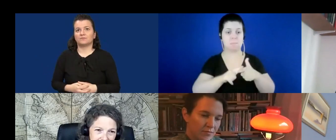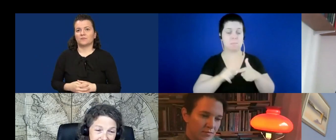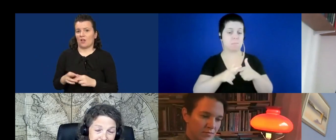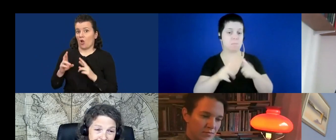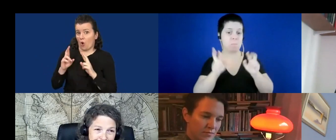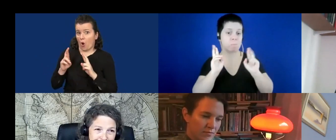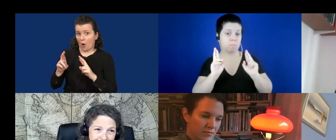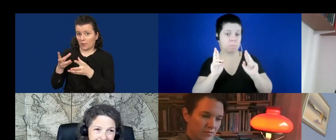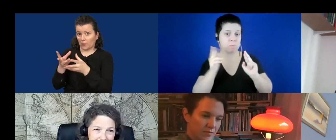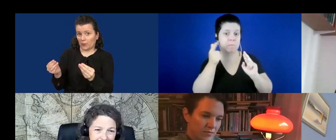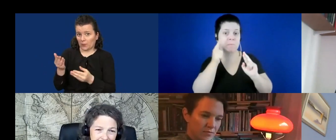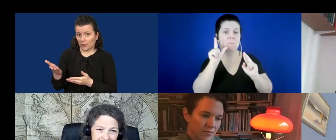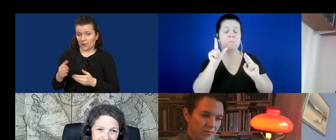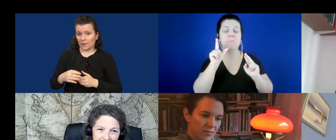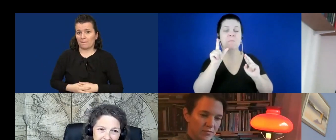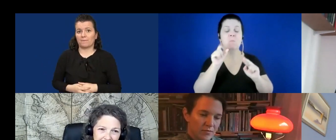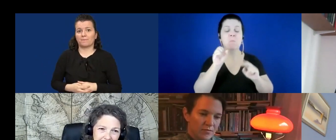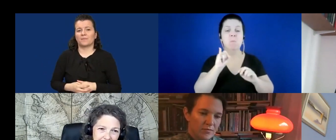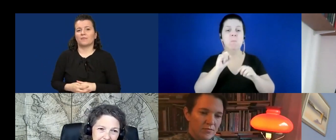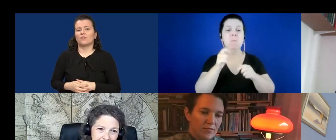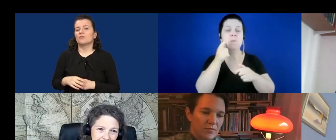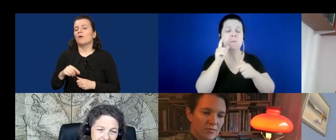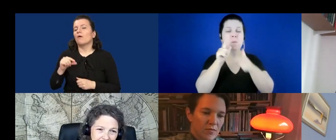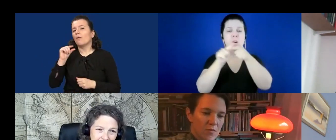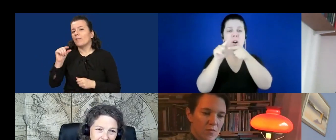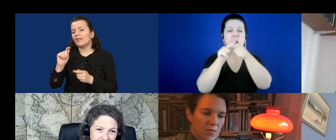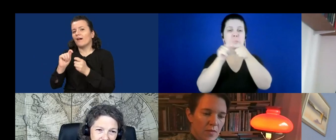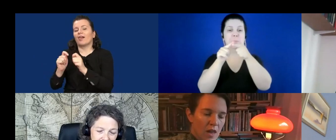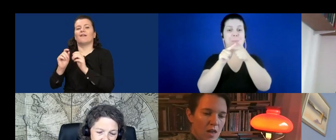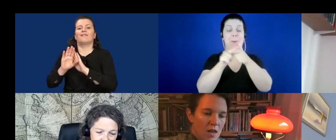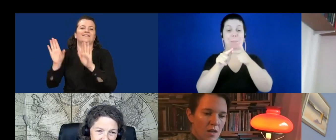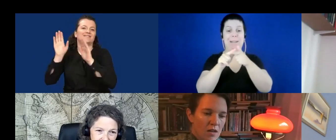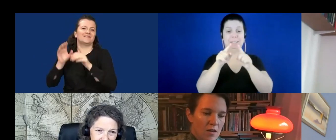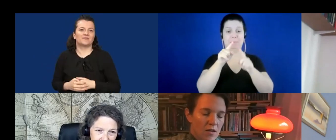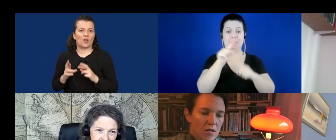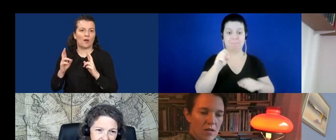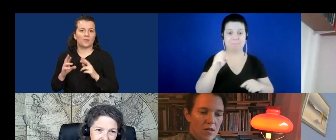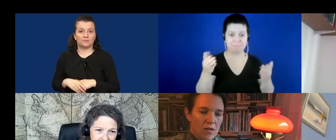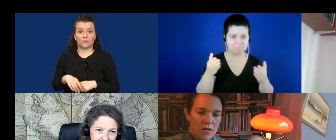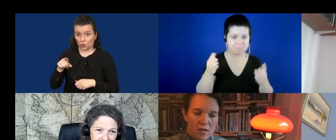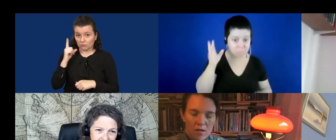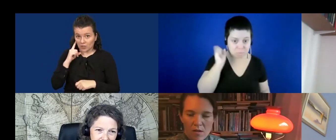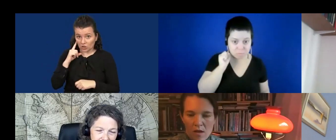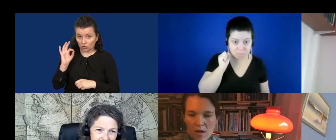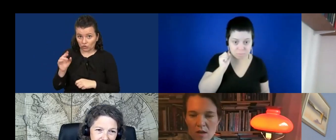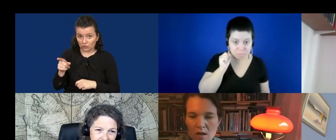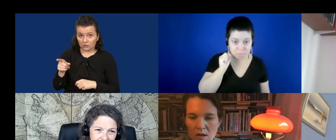It's another technical glitch. Okay, can you hear us?